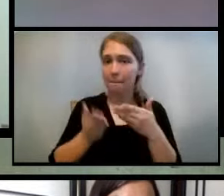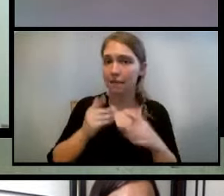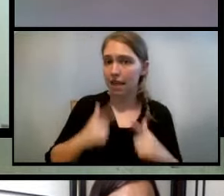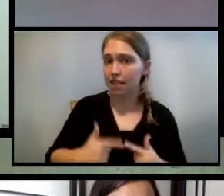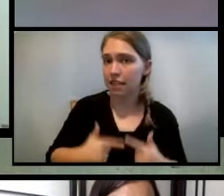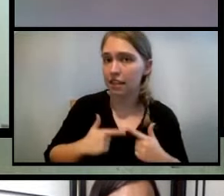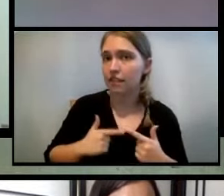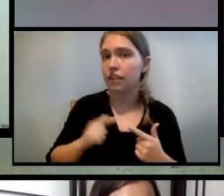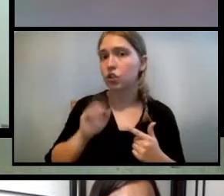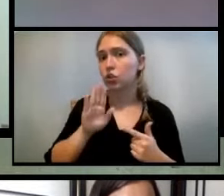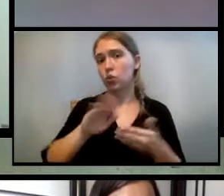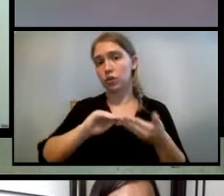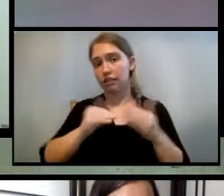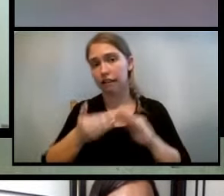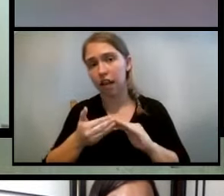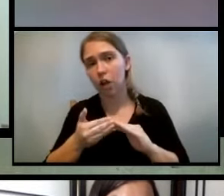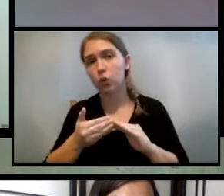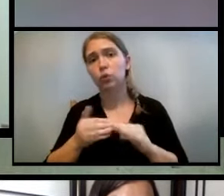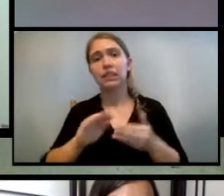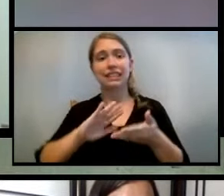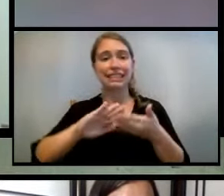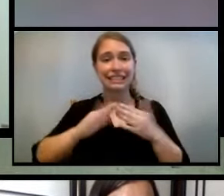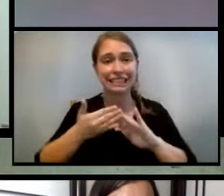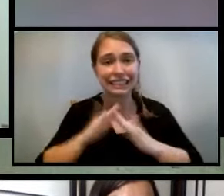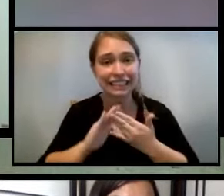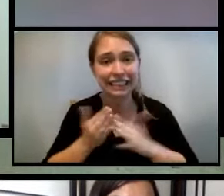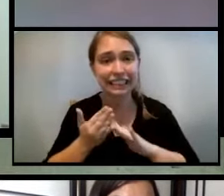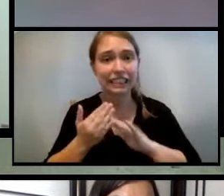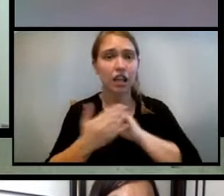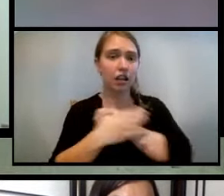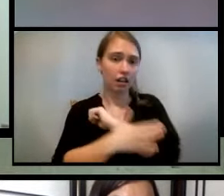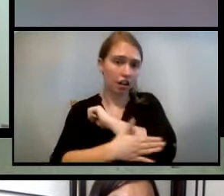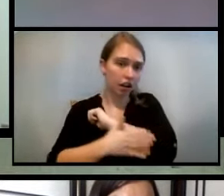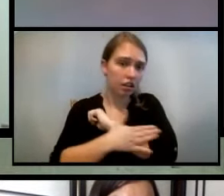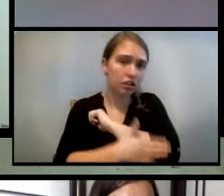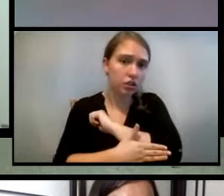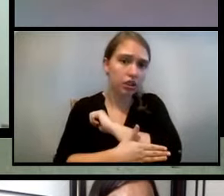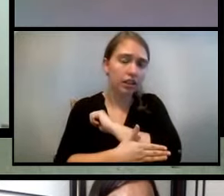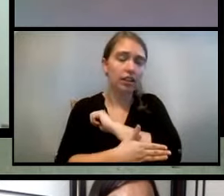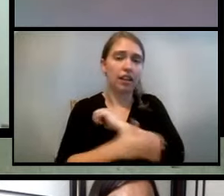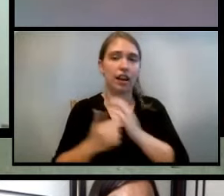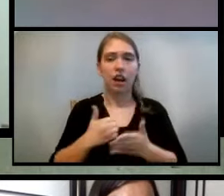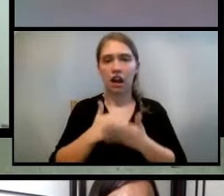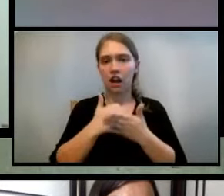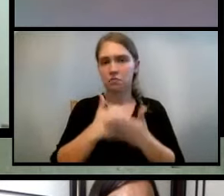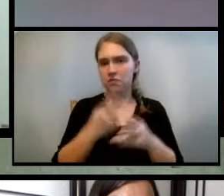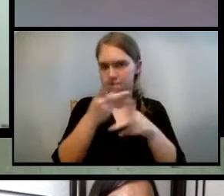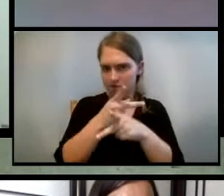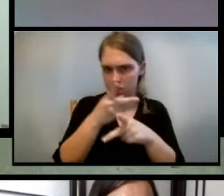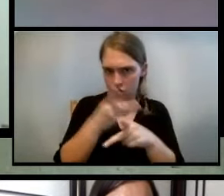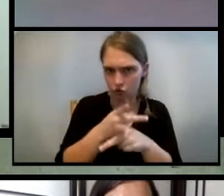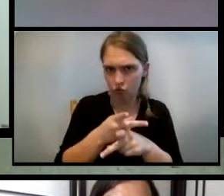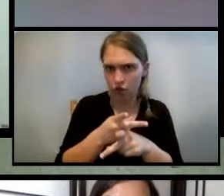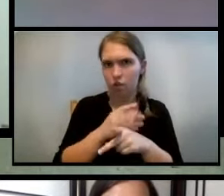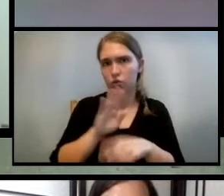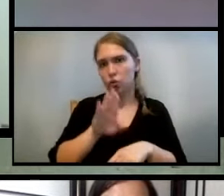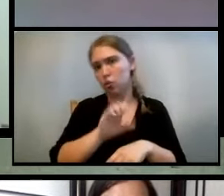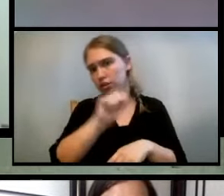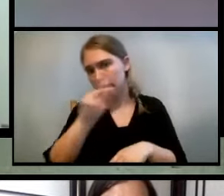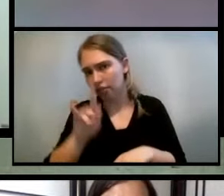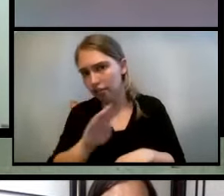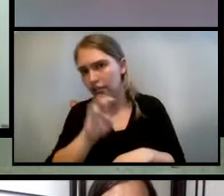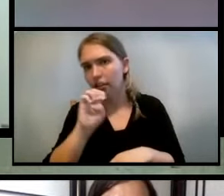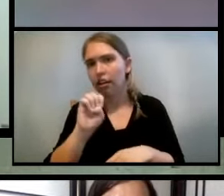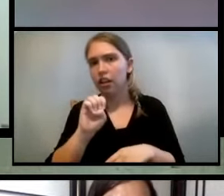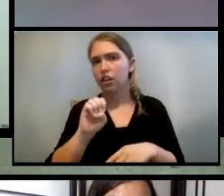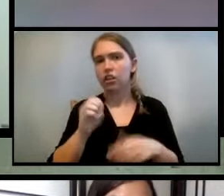your city, your country, that can help you sort of gain your feet. And, you know, they'll always be the people